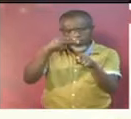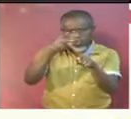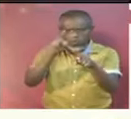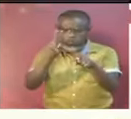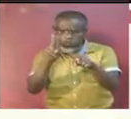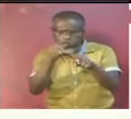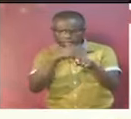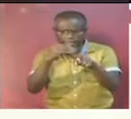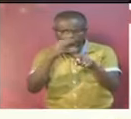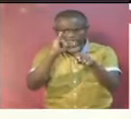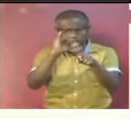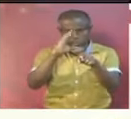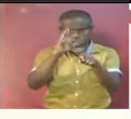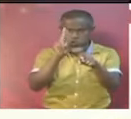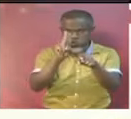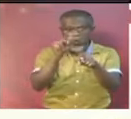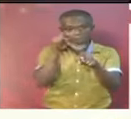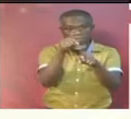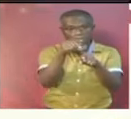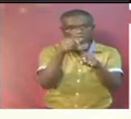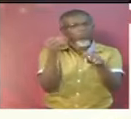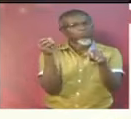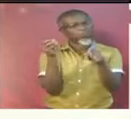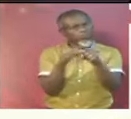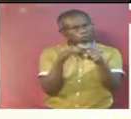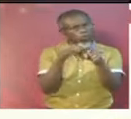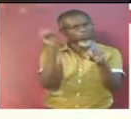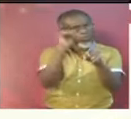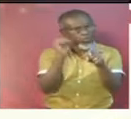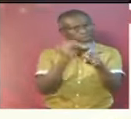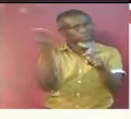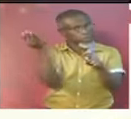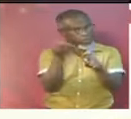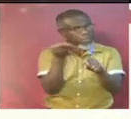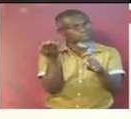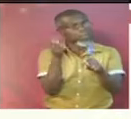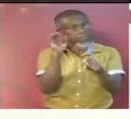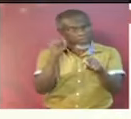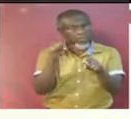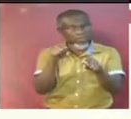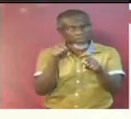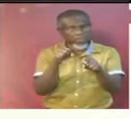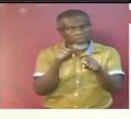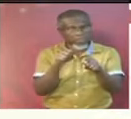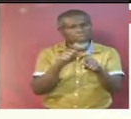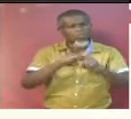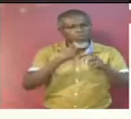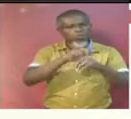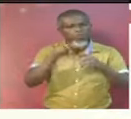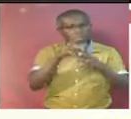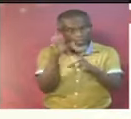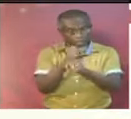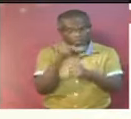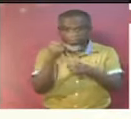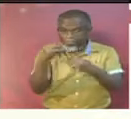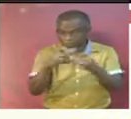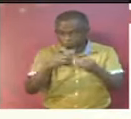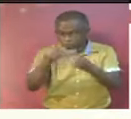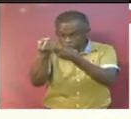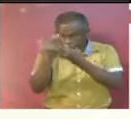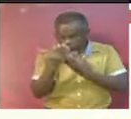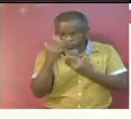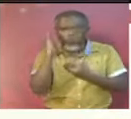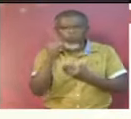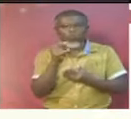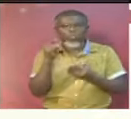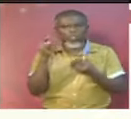a fuller set of data that represents the fatalities, we will be able to give a reliable proportion, and we